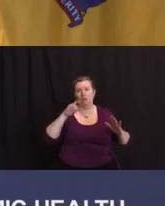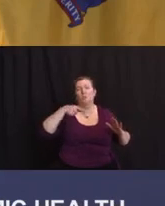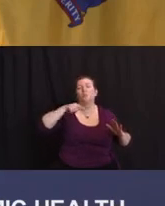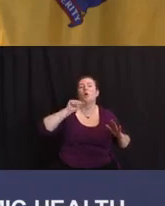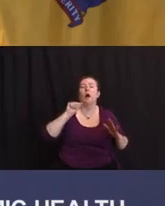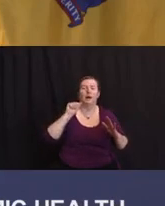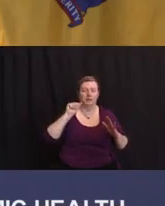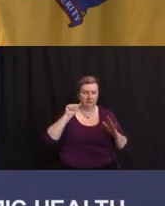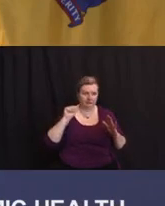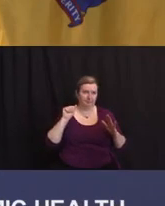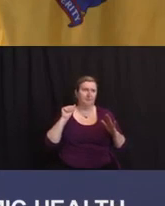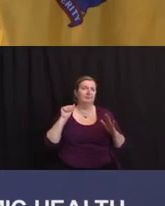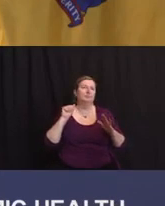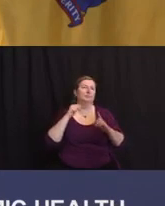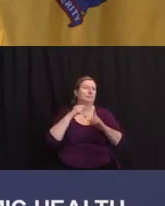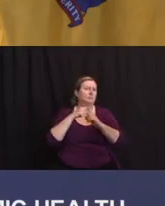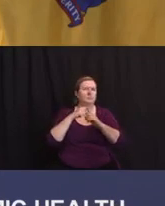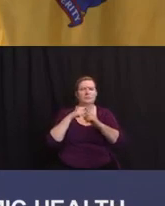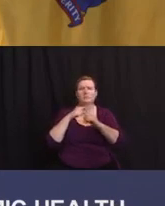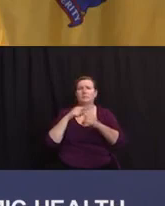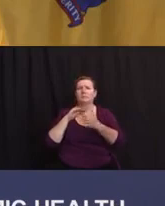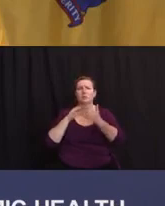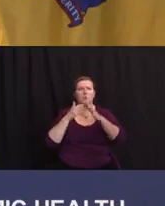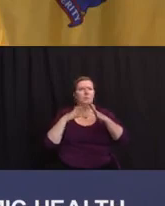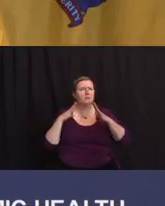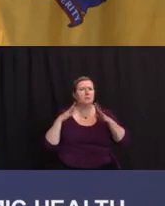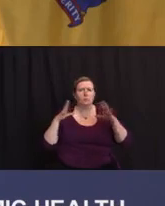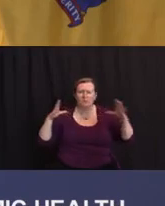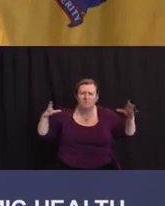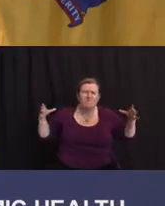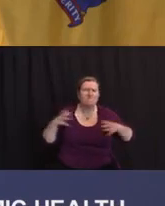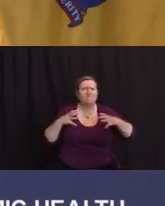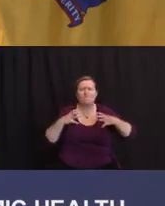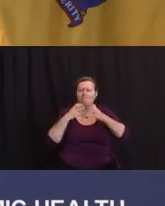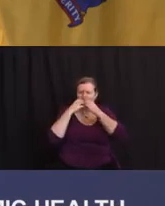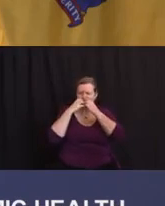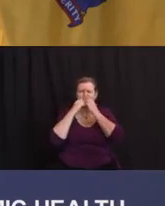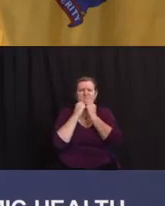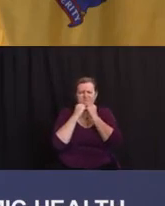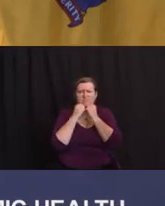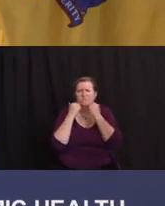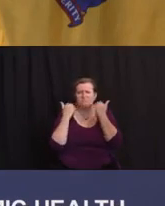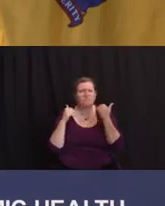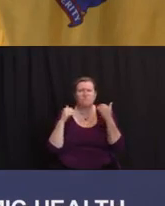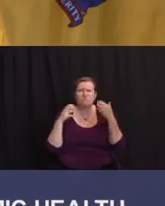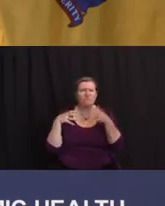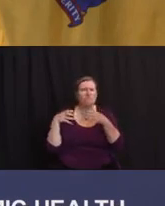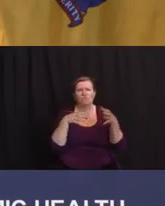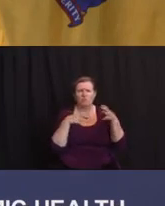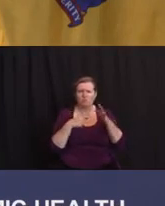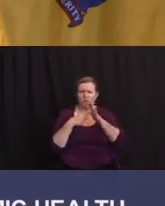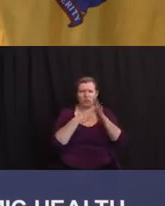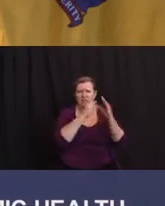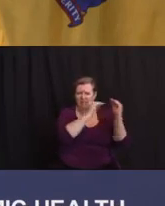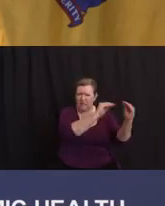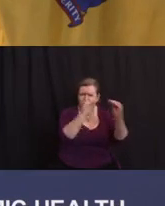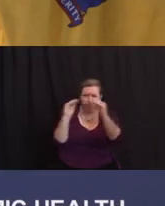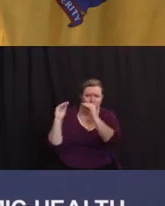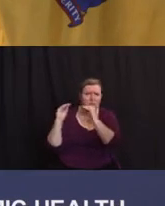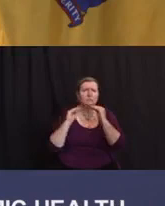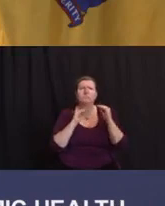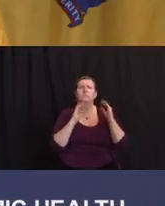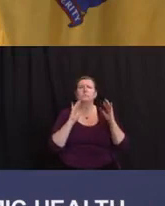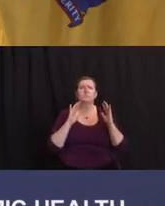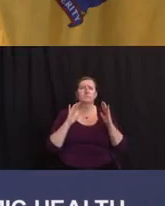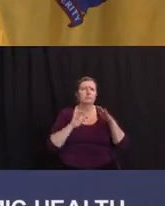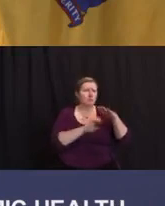LGBTQIA+ community, including our transparency in education and telling the whole truth and